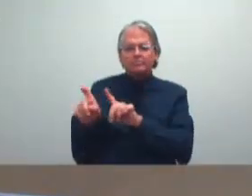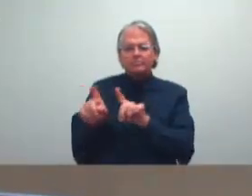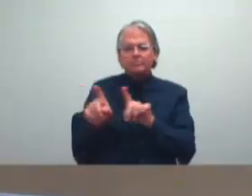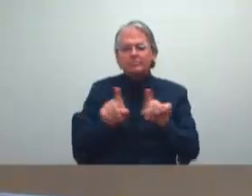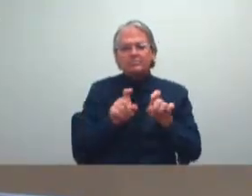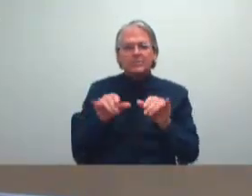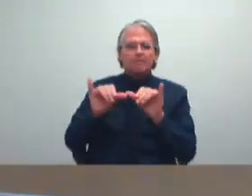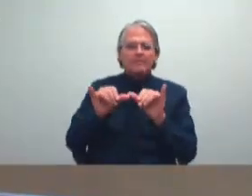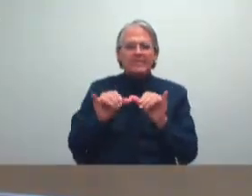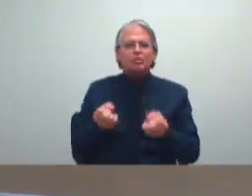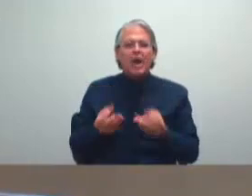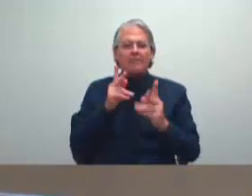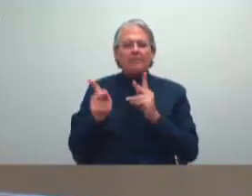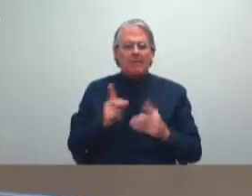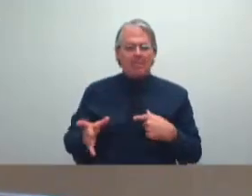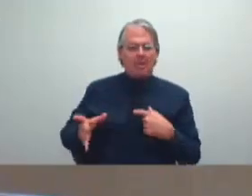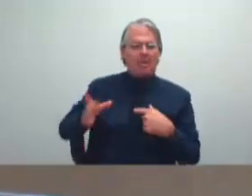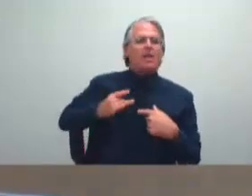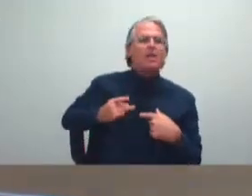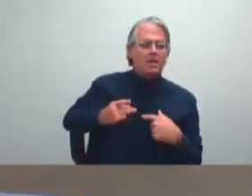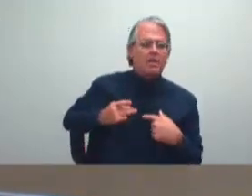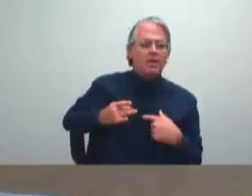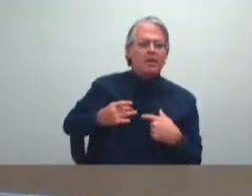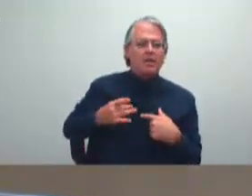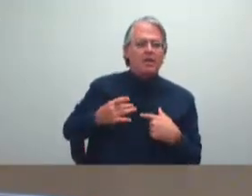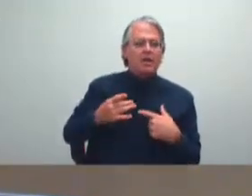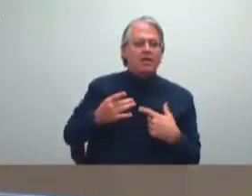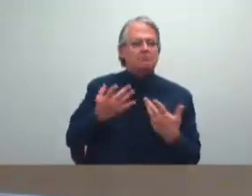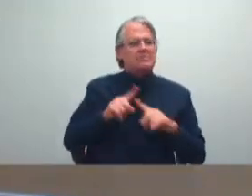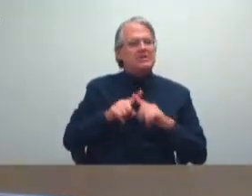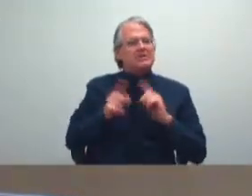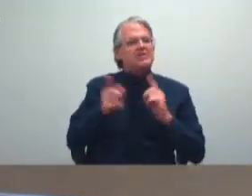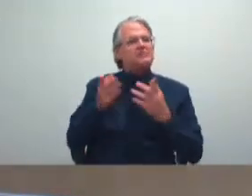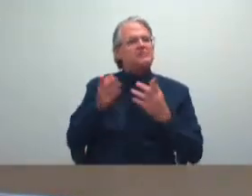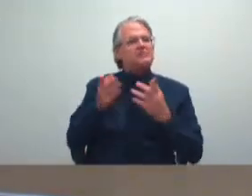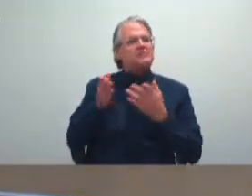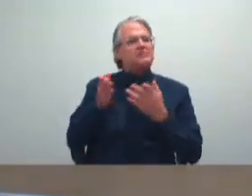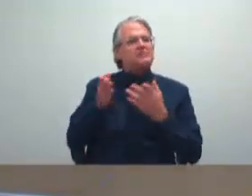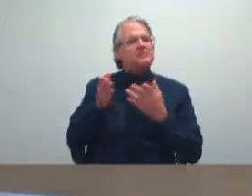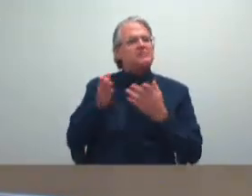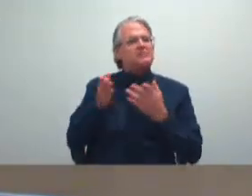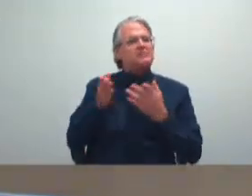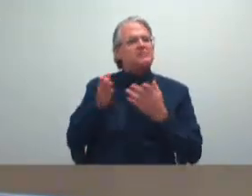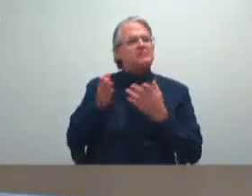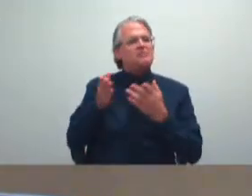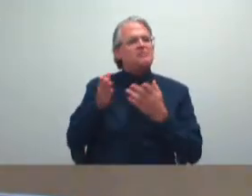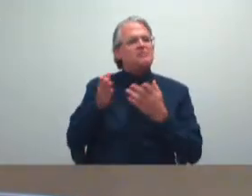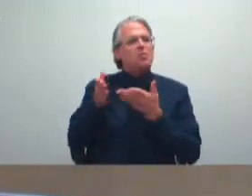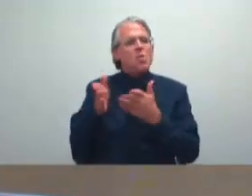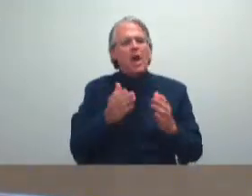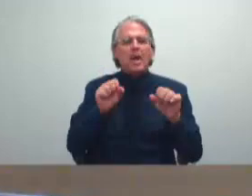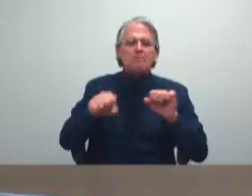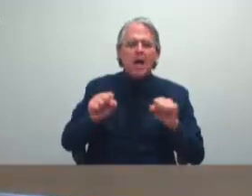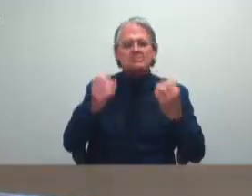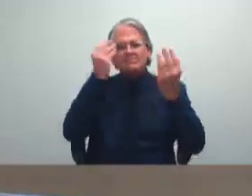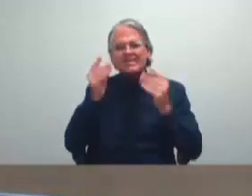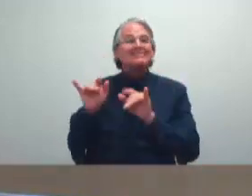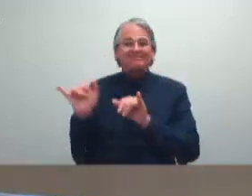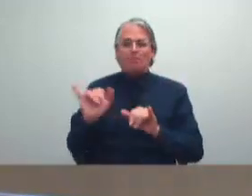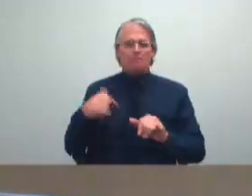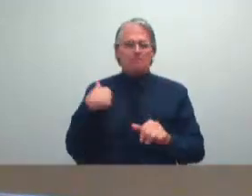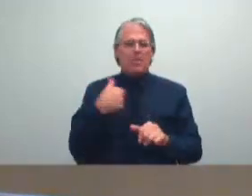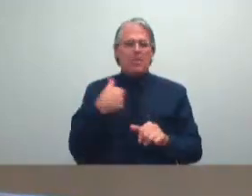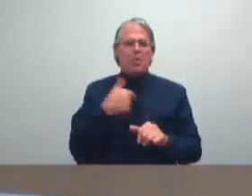or intervention or new idea, we will evaluate and see if it has a place. Maybe it needs to be rejected, or maybe it will improve the